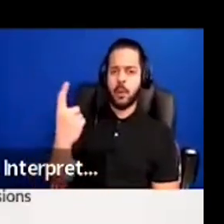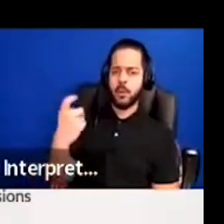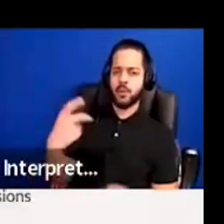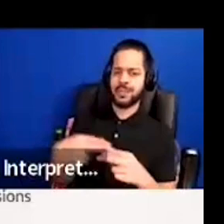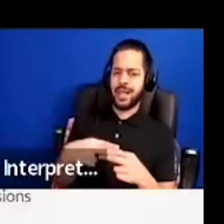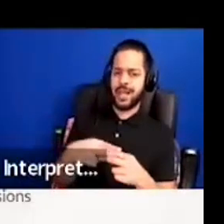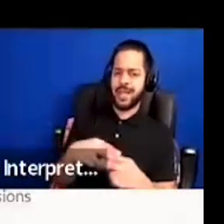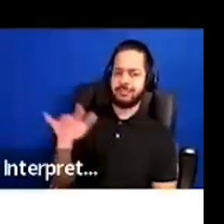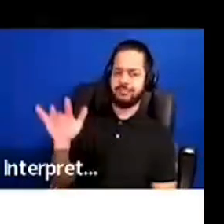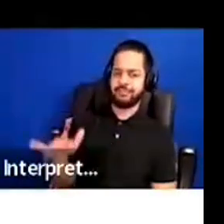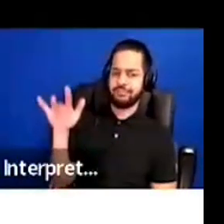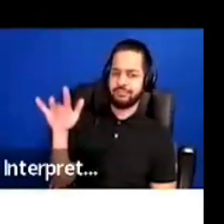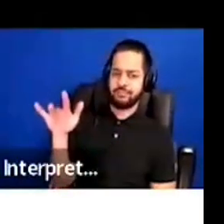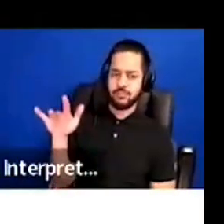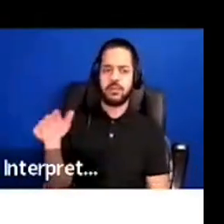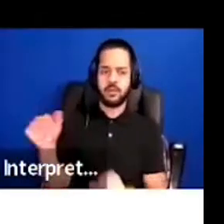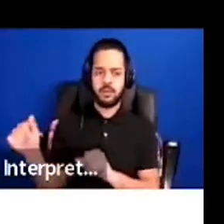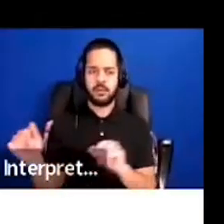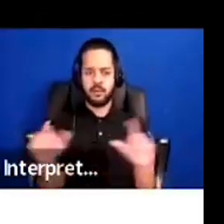Oh, thank you.